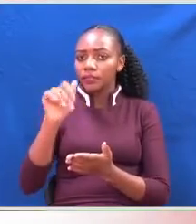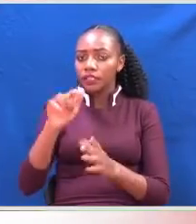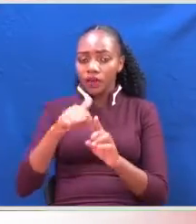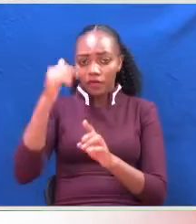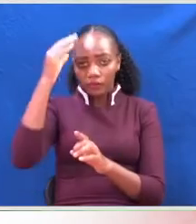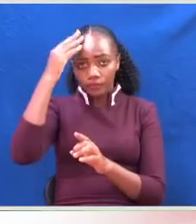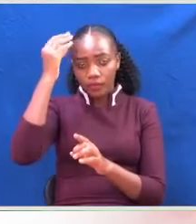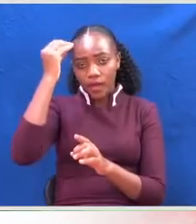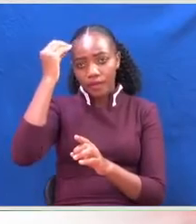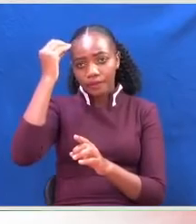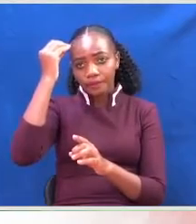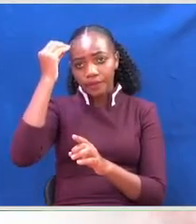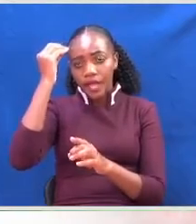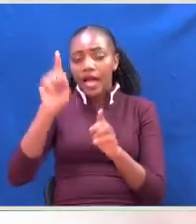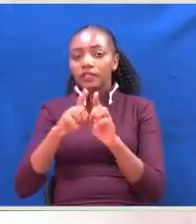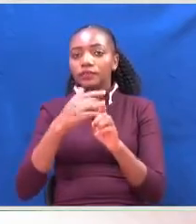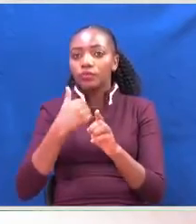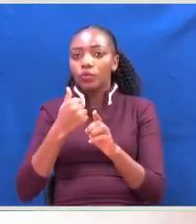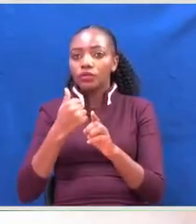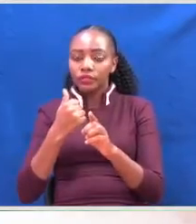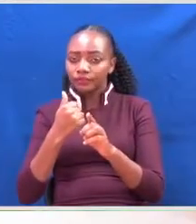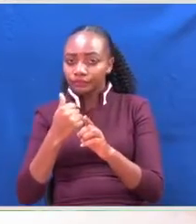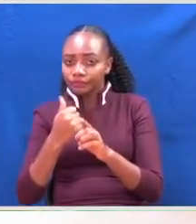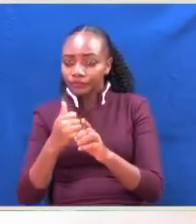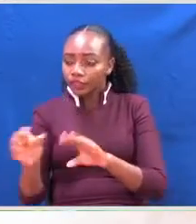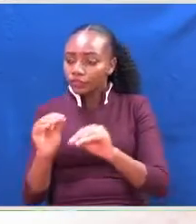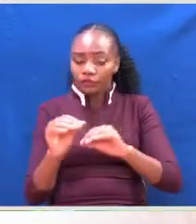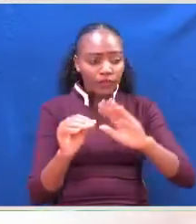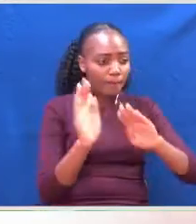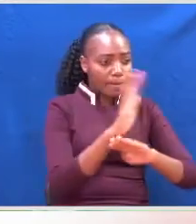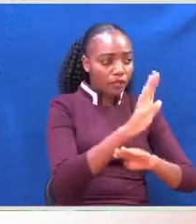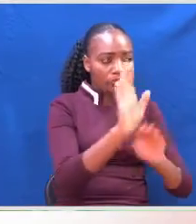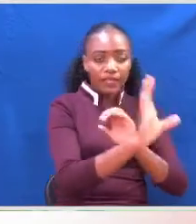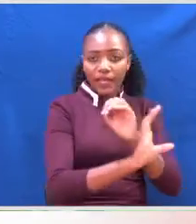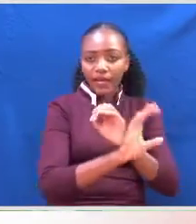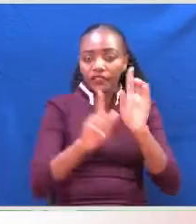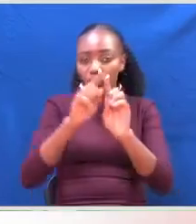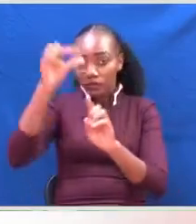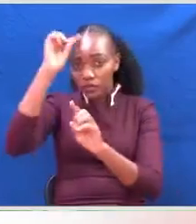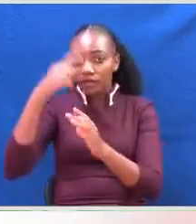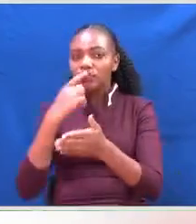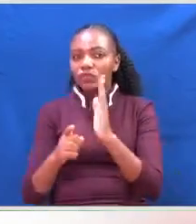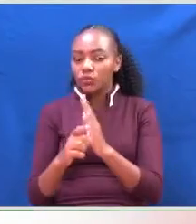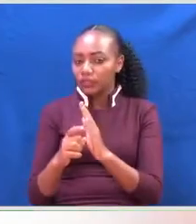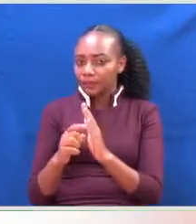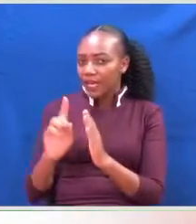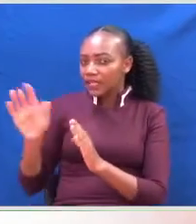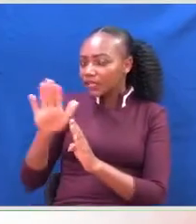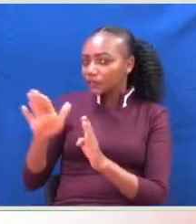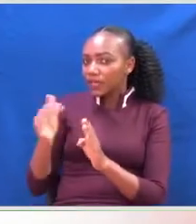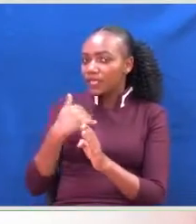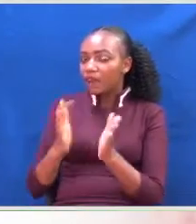refugee camps back to their countries of origin. The government says that the two camps, accommodating more than